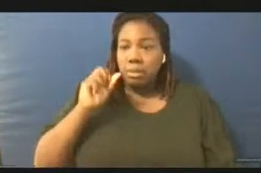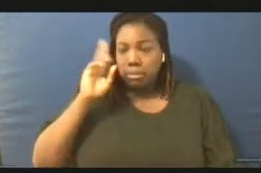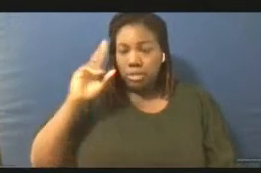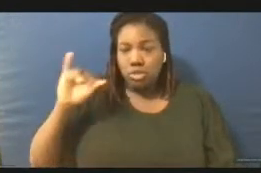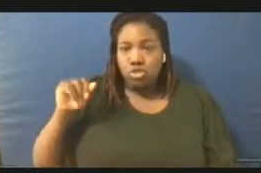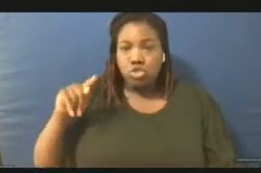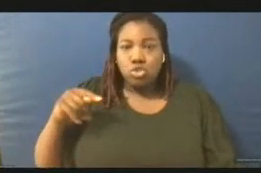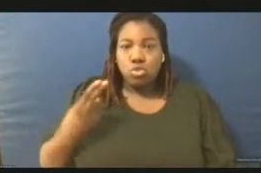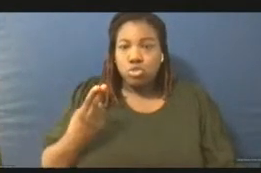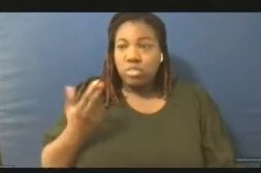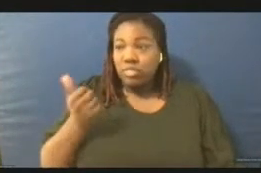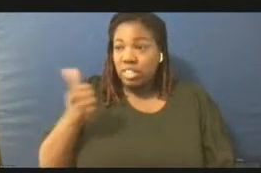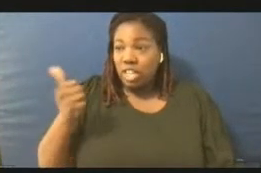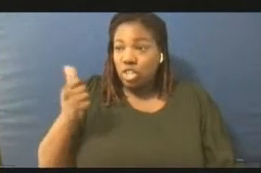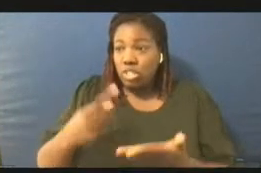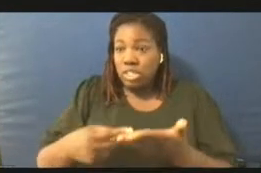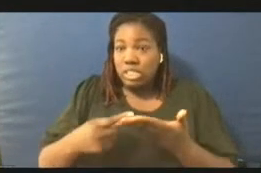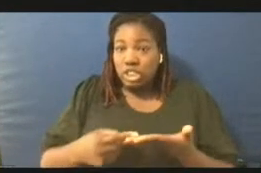further discussion?